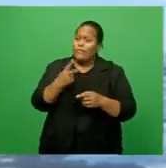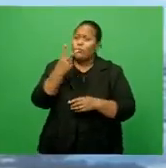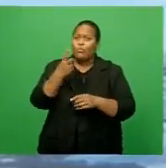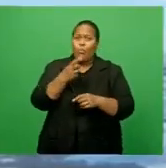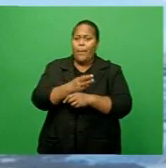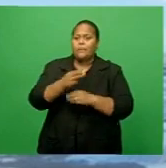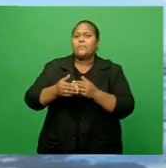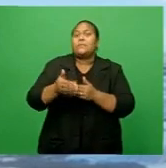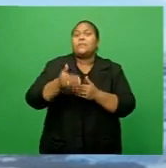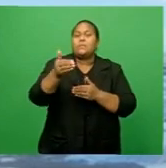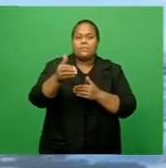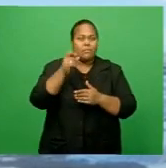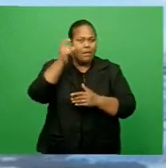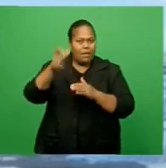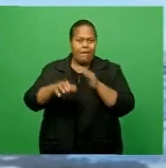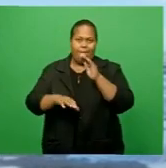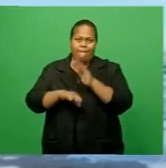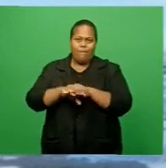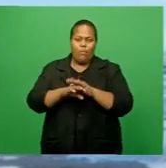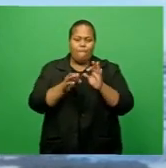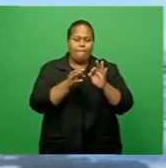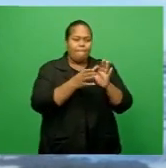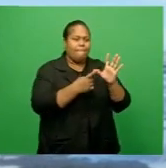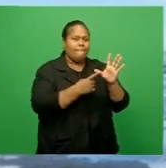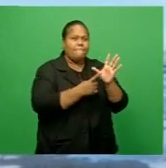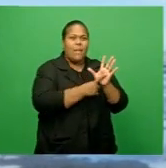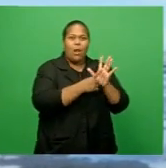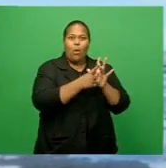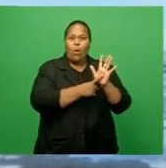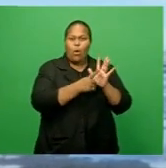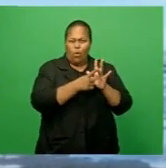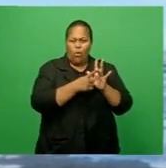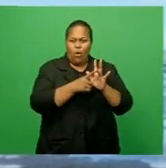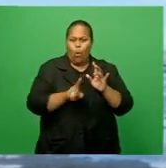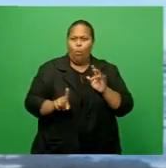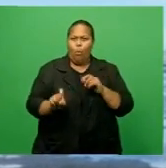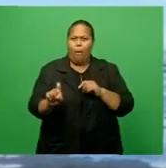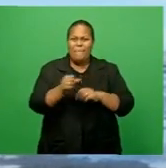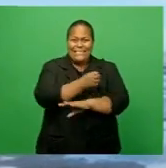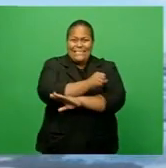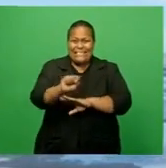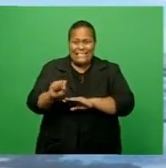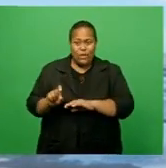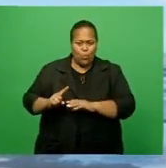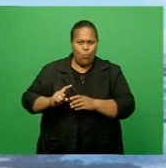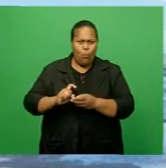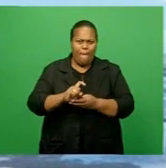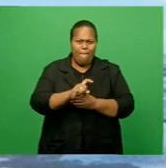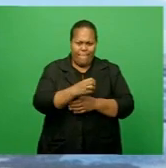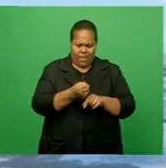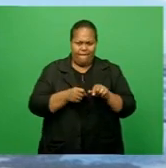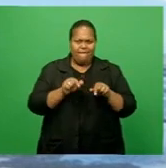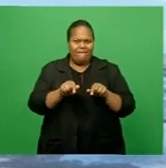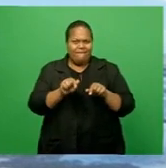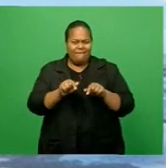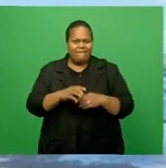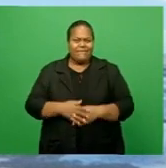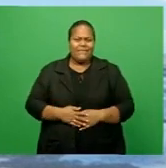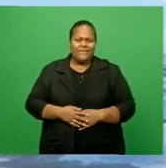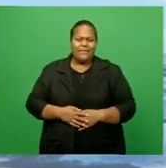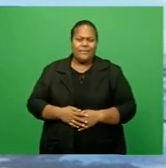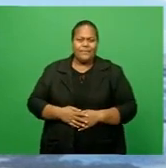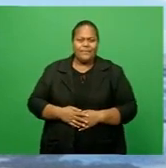mbalolo season, and people need to be very careful. There's species of